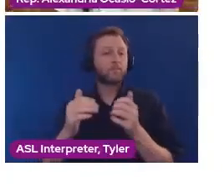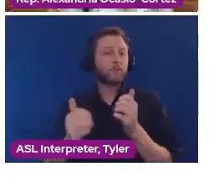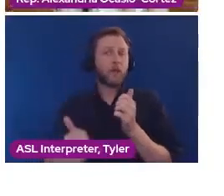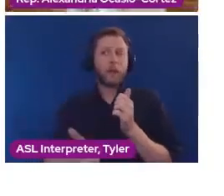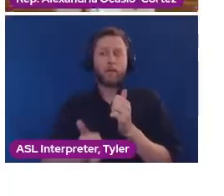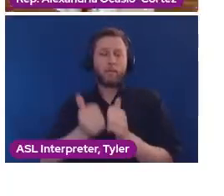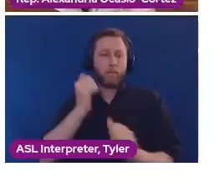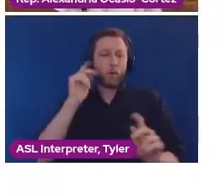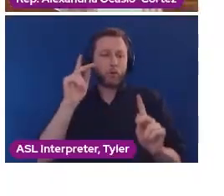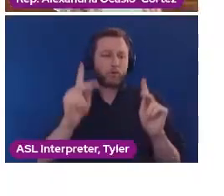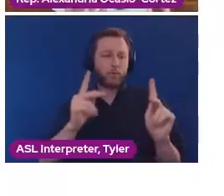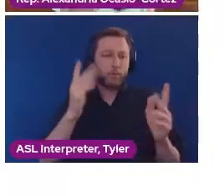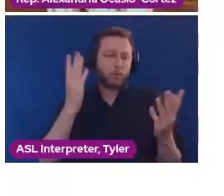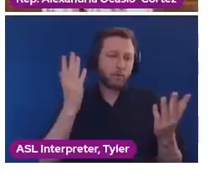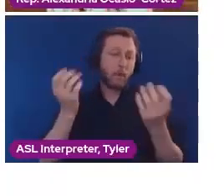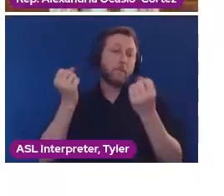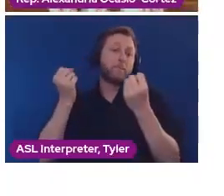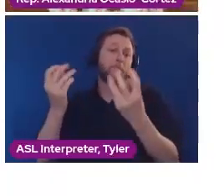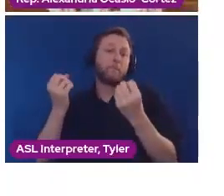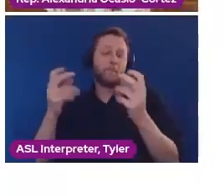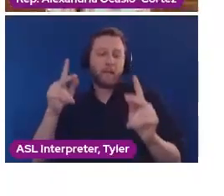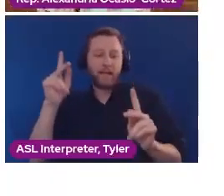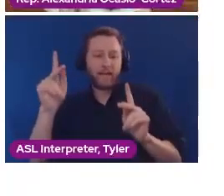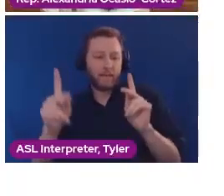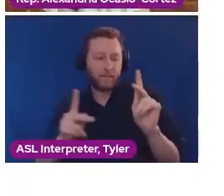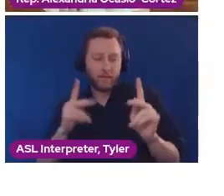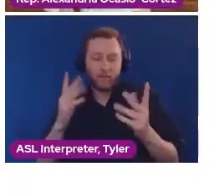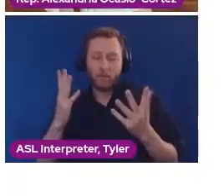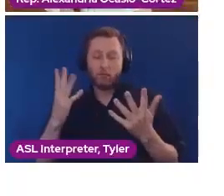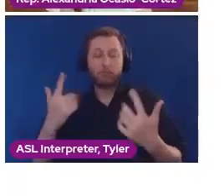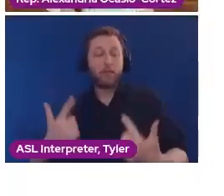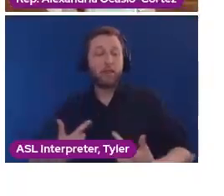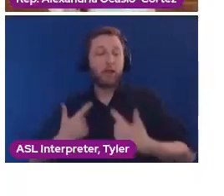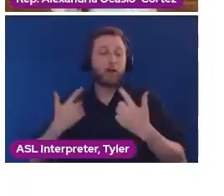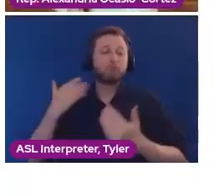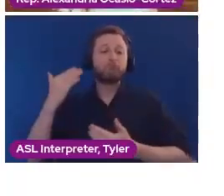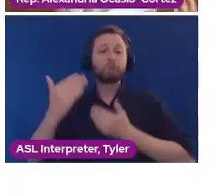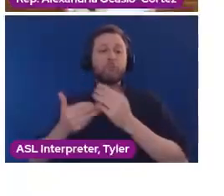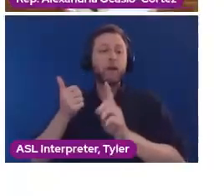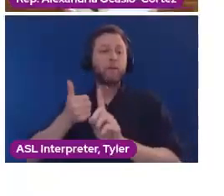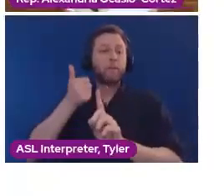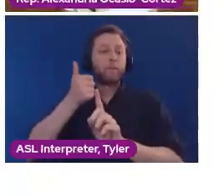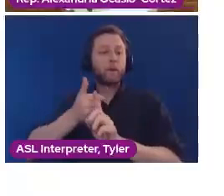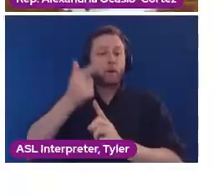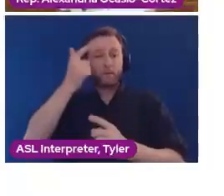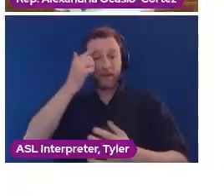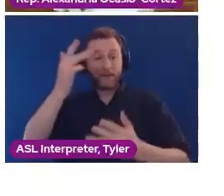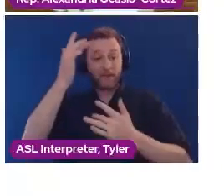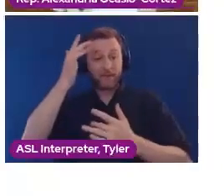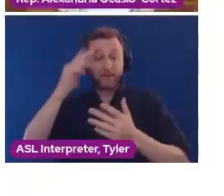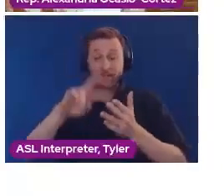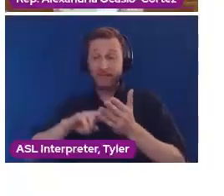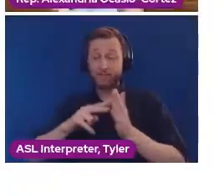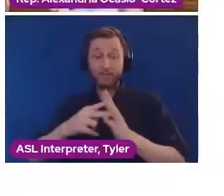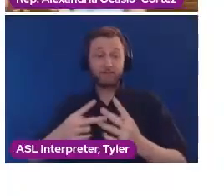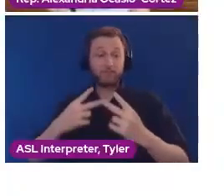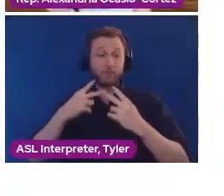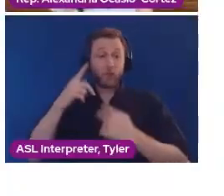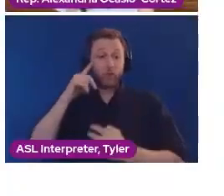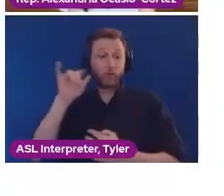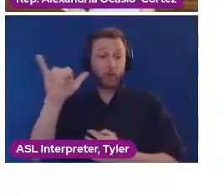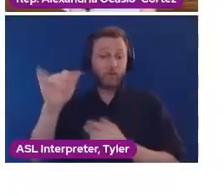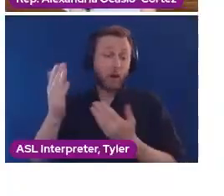of us will struggle with mental illness at some point in our life. It doesn't mean that it's forever. It